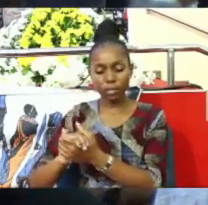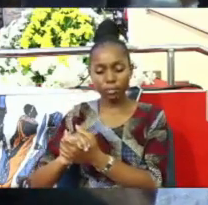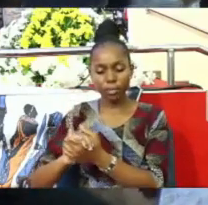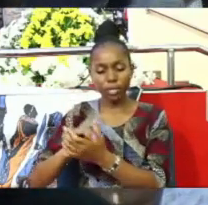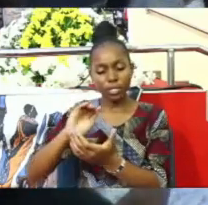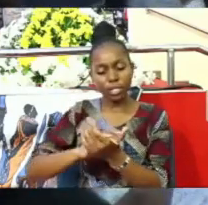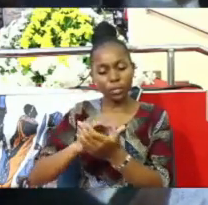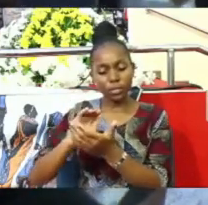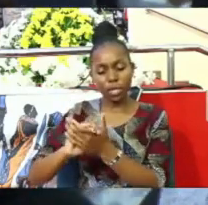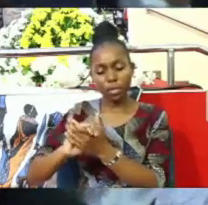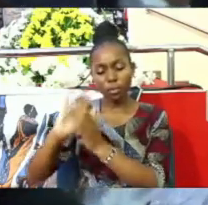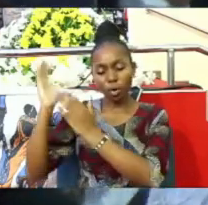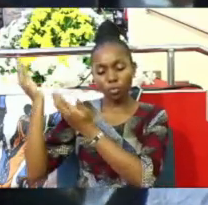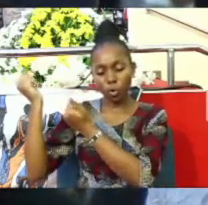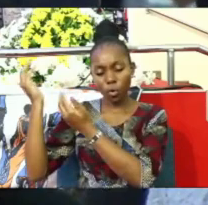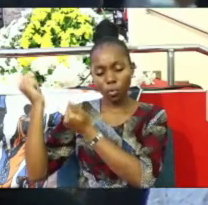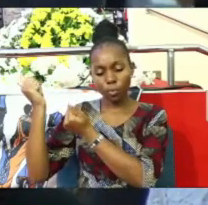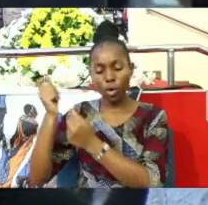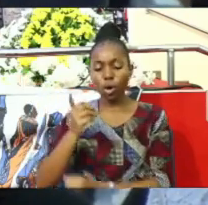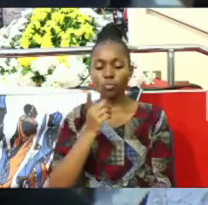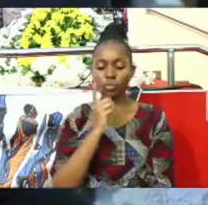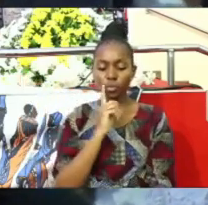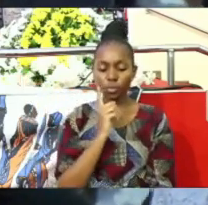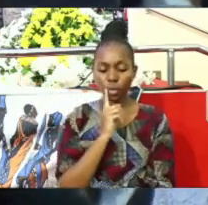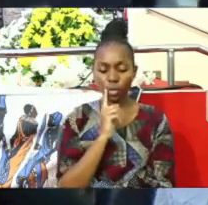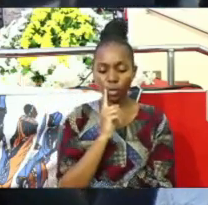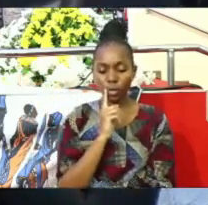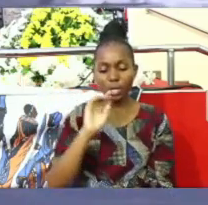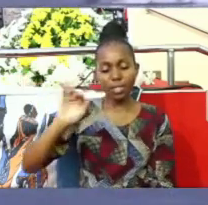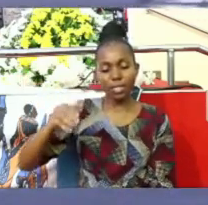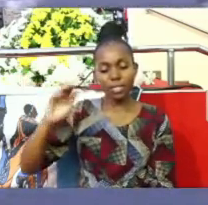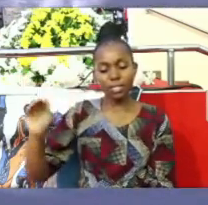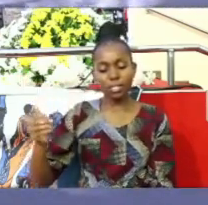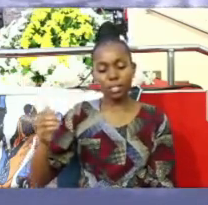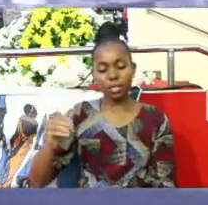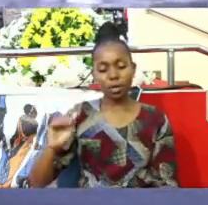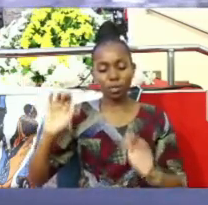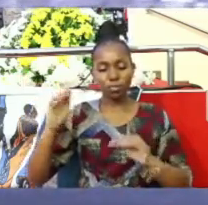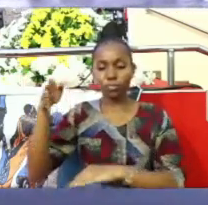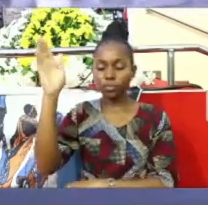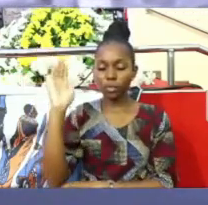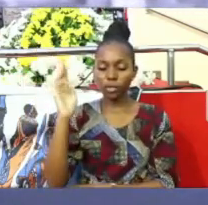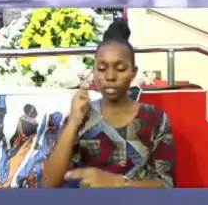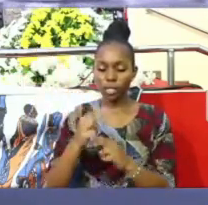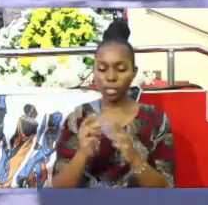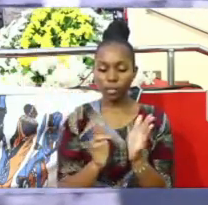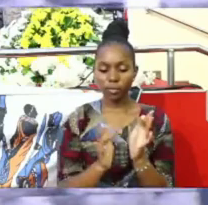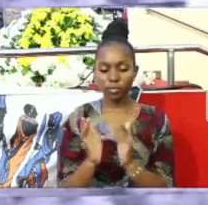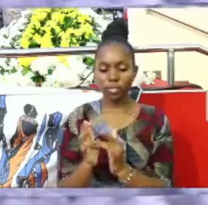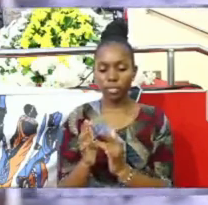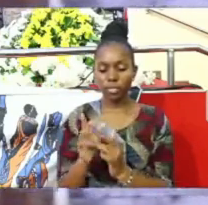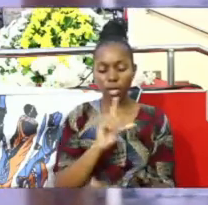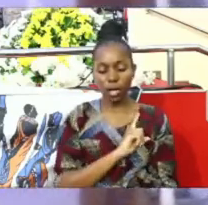The Jerusalem of tomorrow. The heritage of God. In the name of Jesus. Lord, we thank you